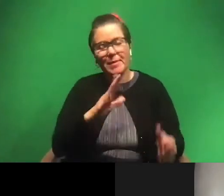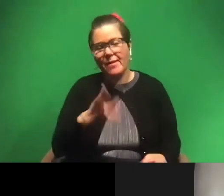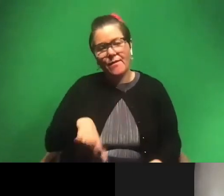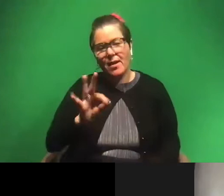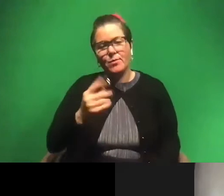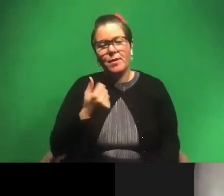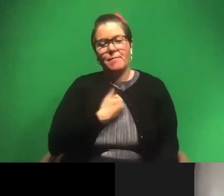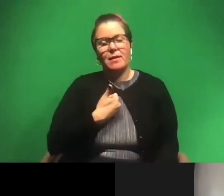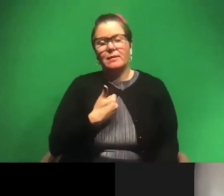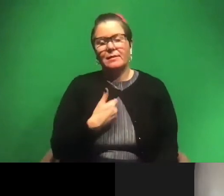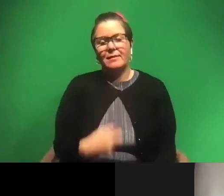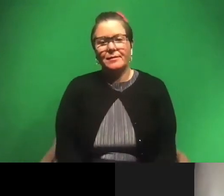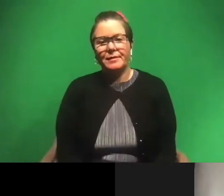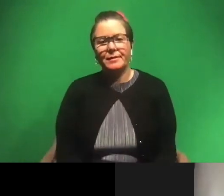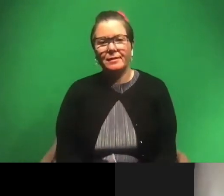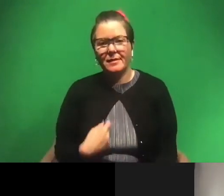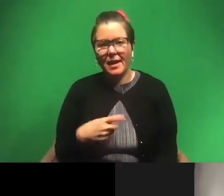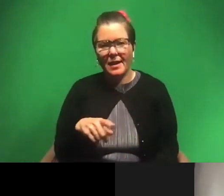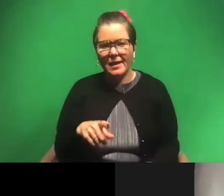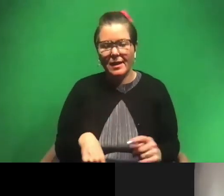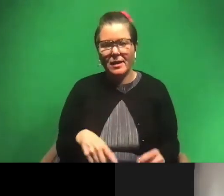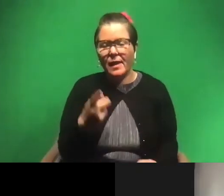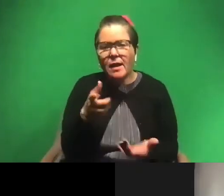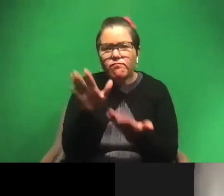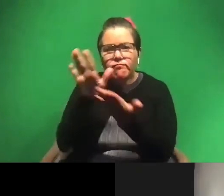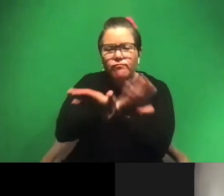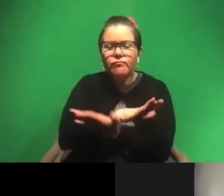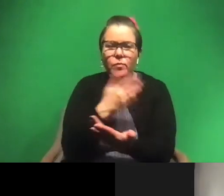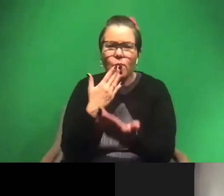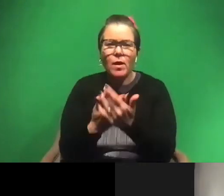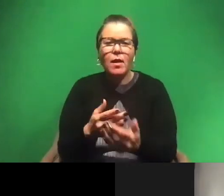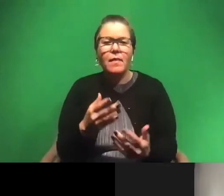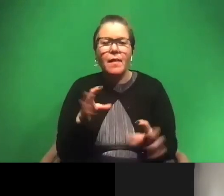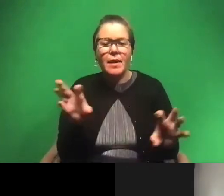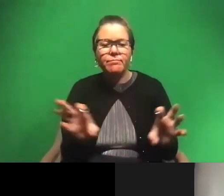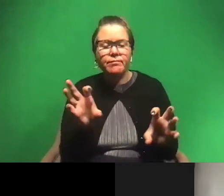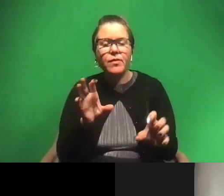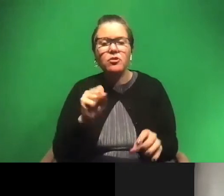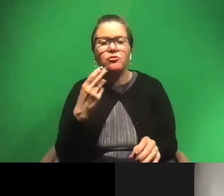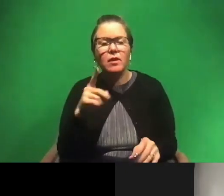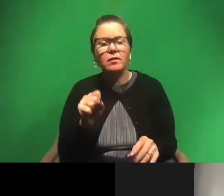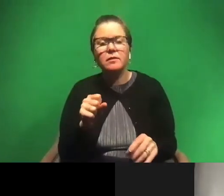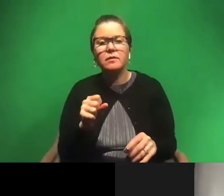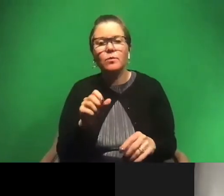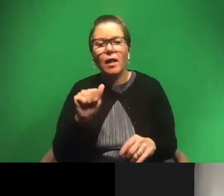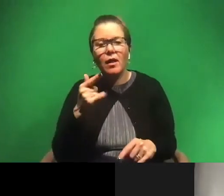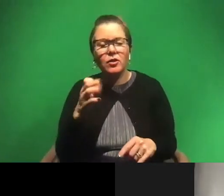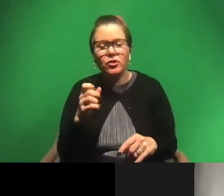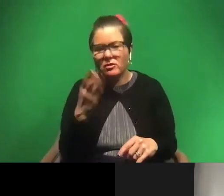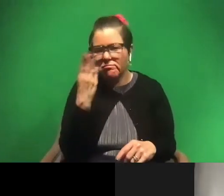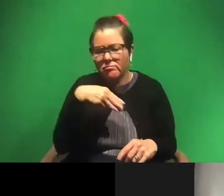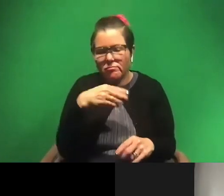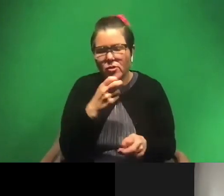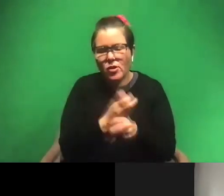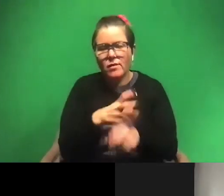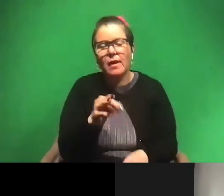I would never be able to see that kind of thing because they camouflage really well and they decorate their shells with algae and stuff like that. Well, they don't do